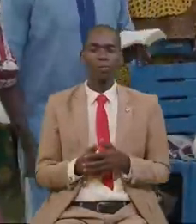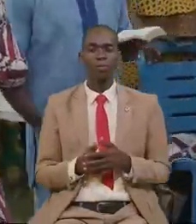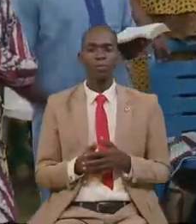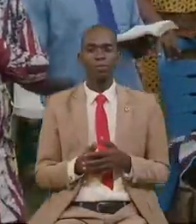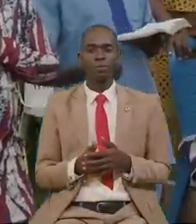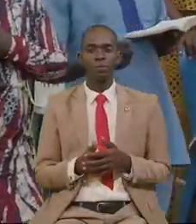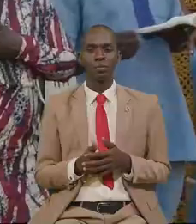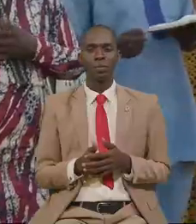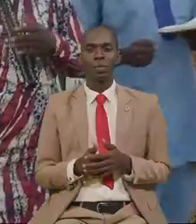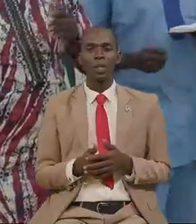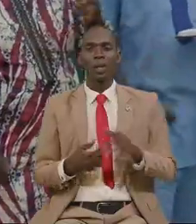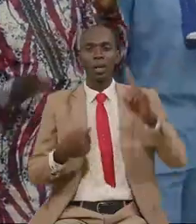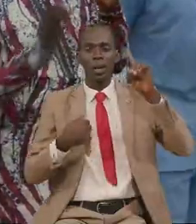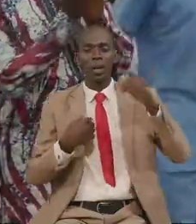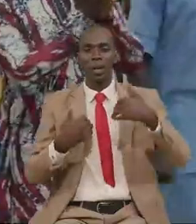I've commanded you.